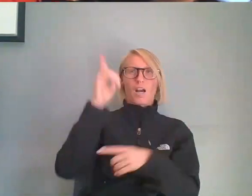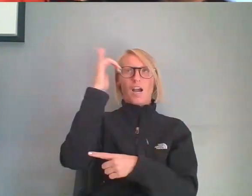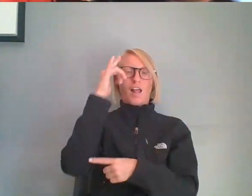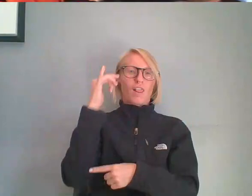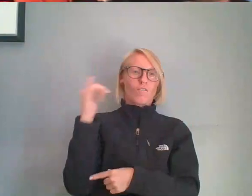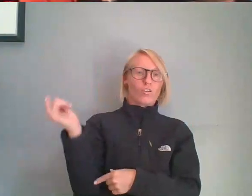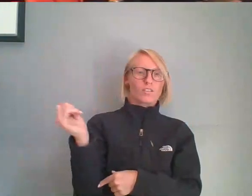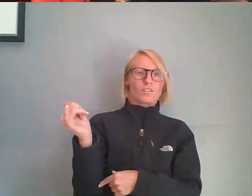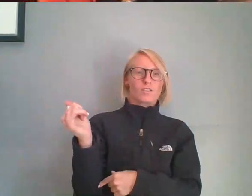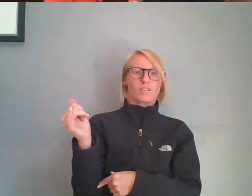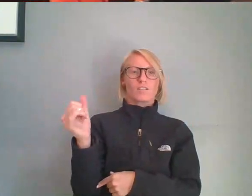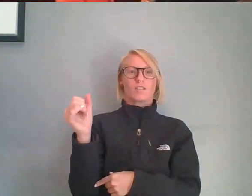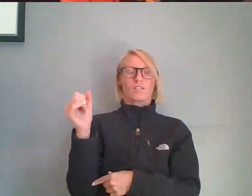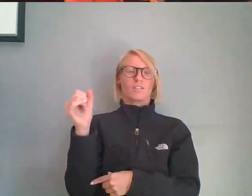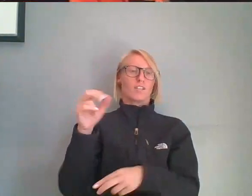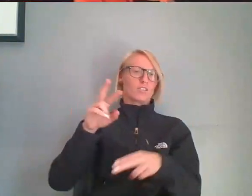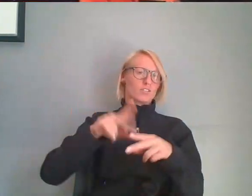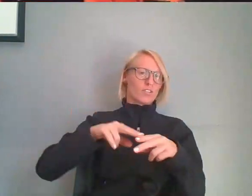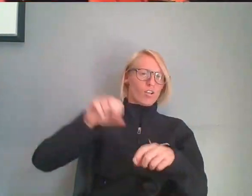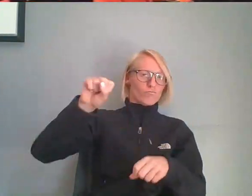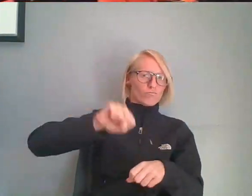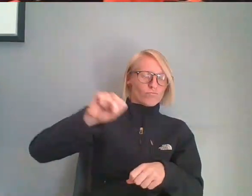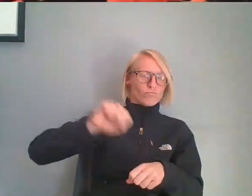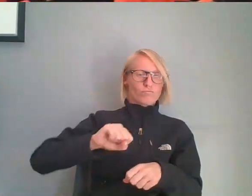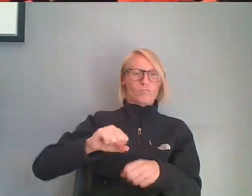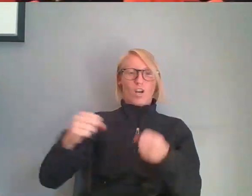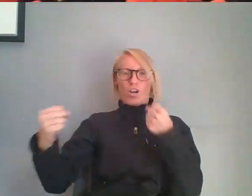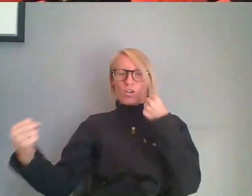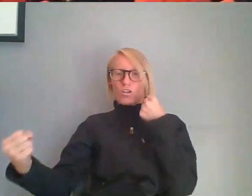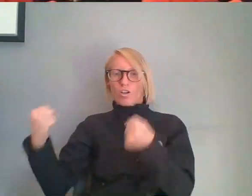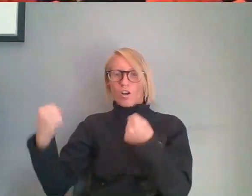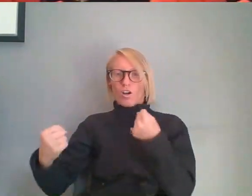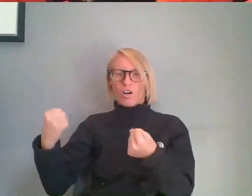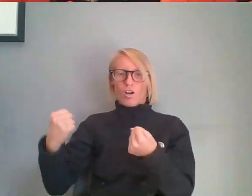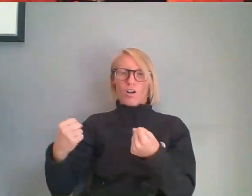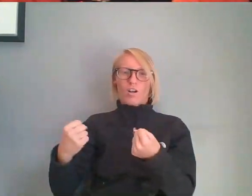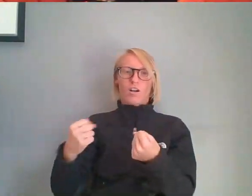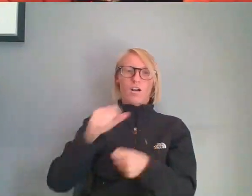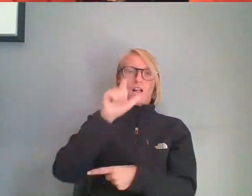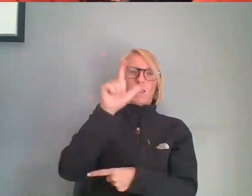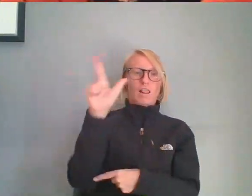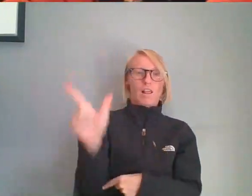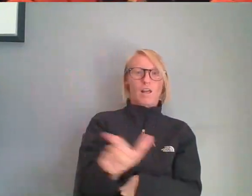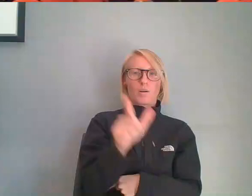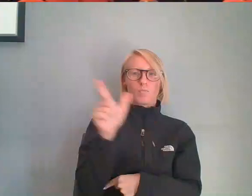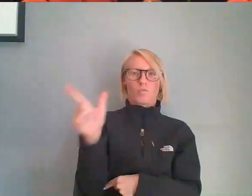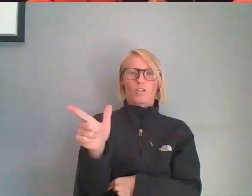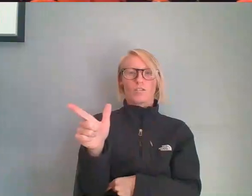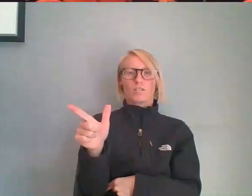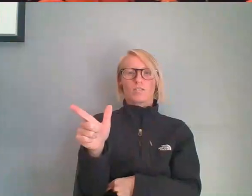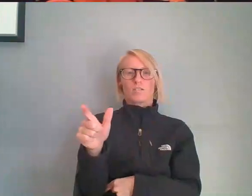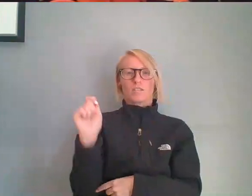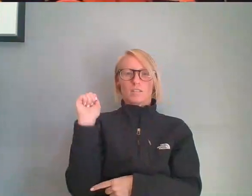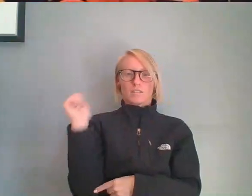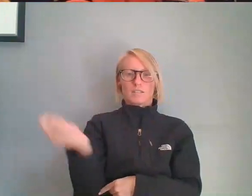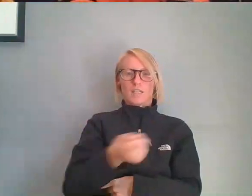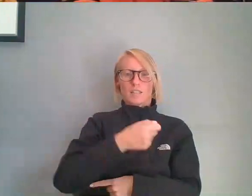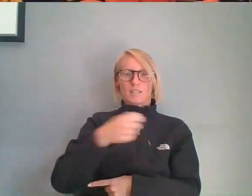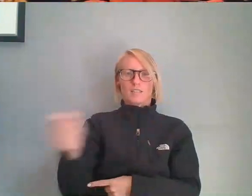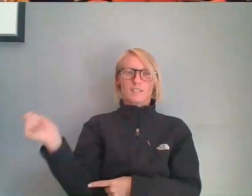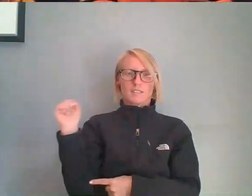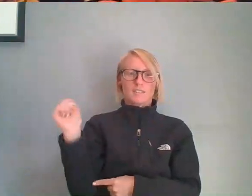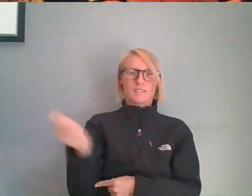California, salt shaker, car, library, tennis racket,